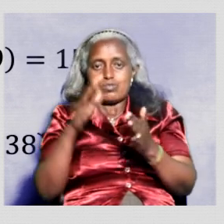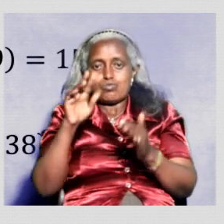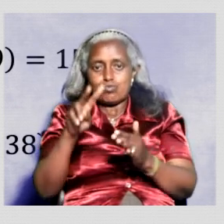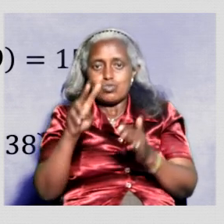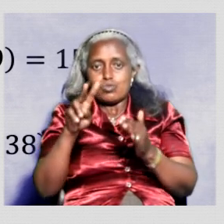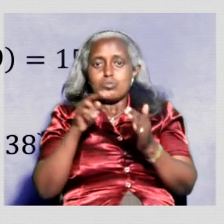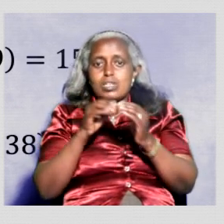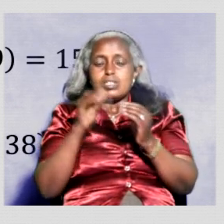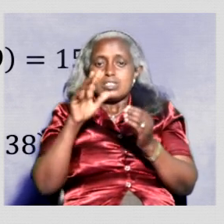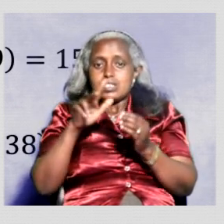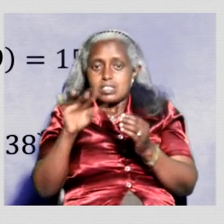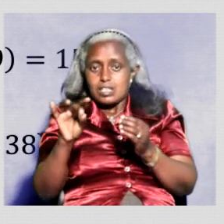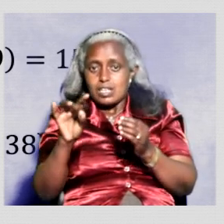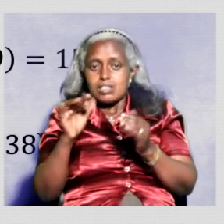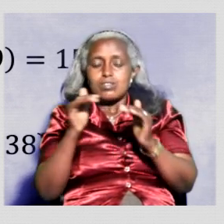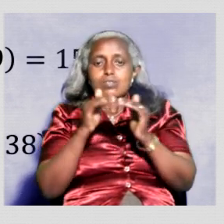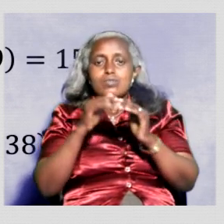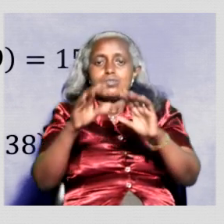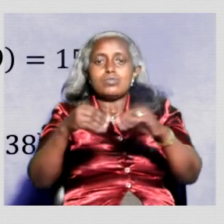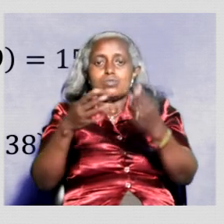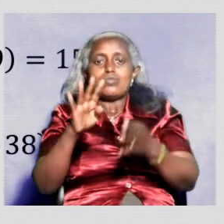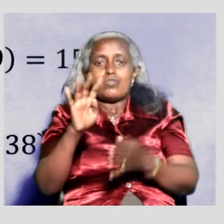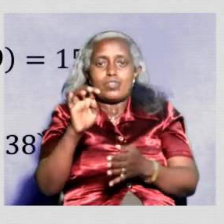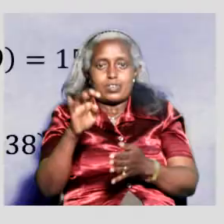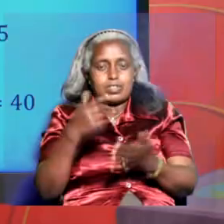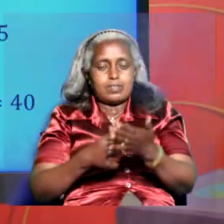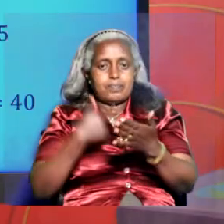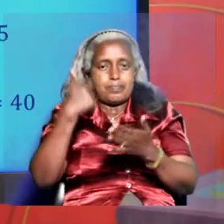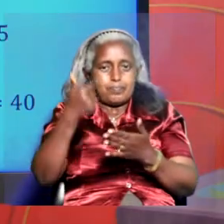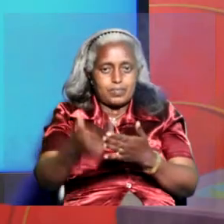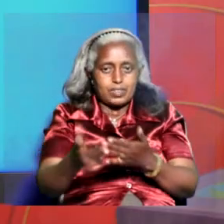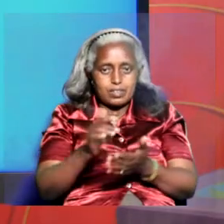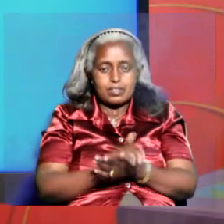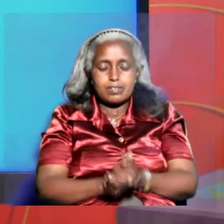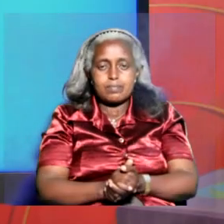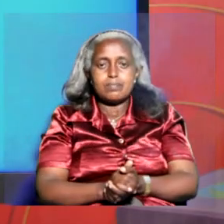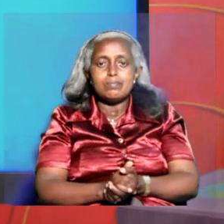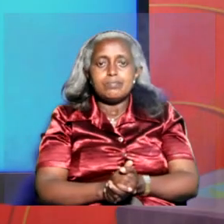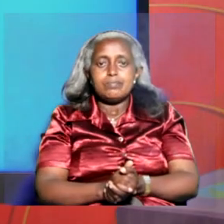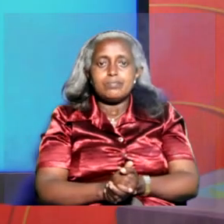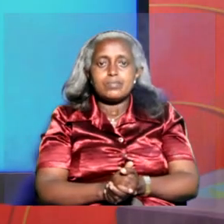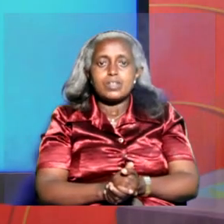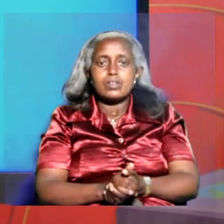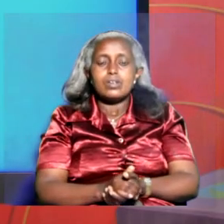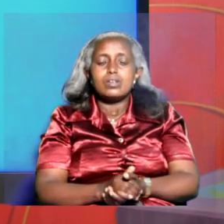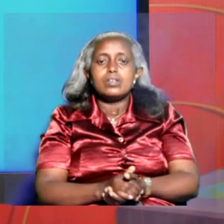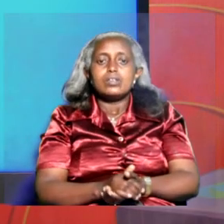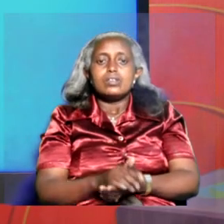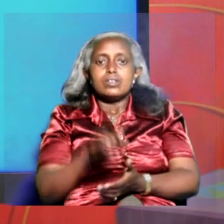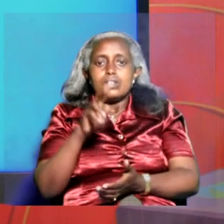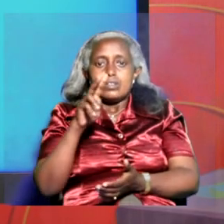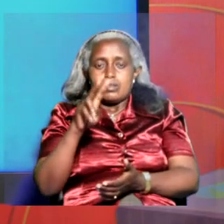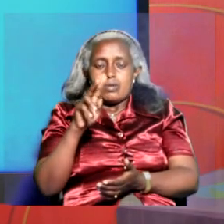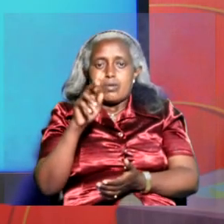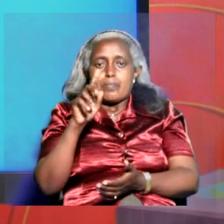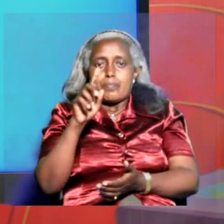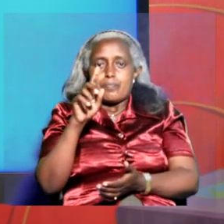plus 38 gives you 40. Now, let's proceed. Two percentiles.